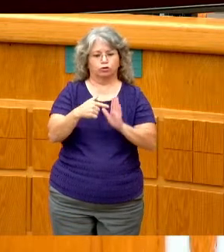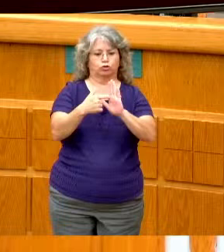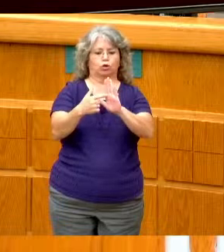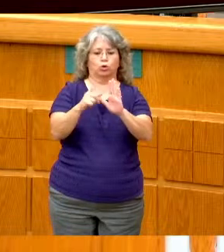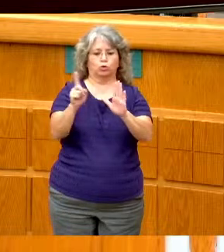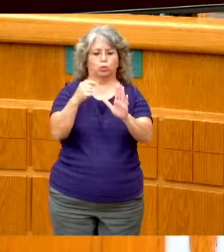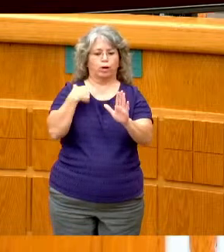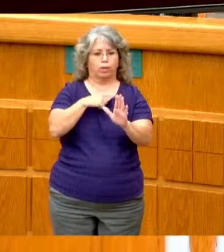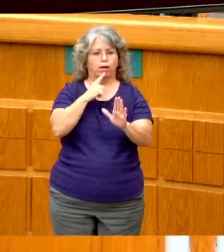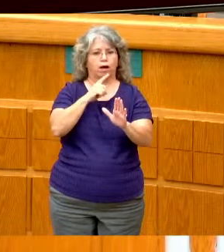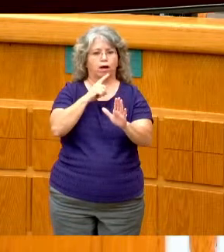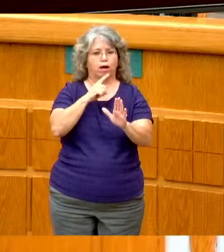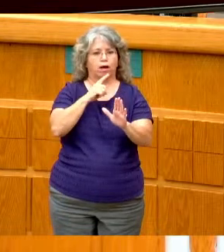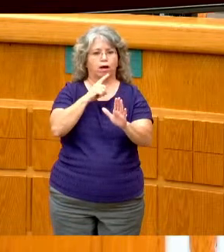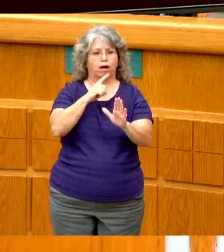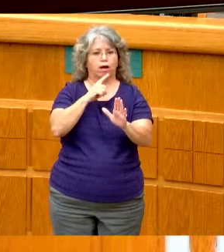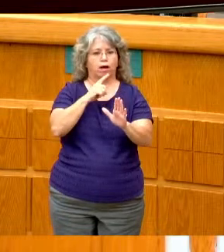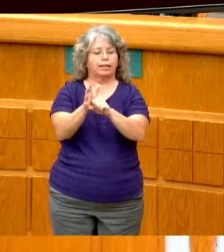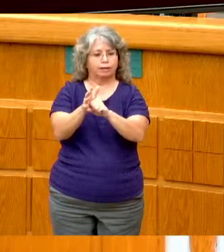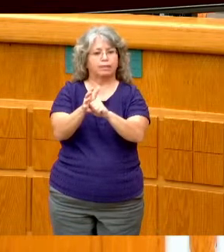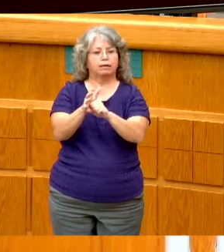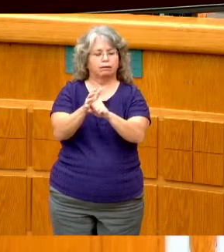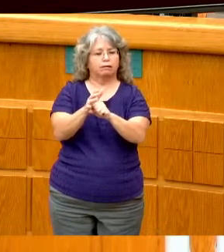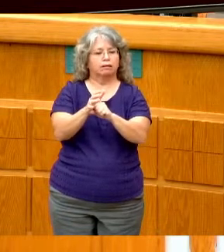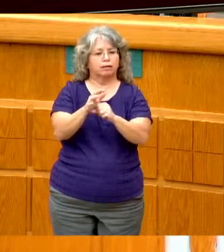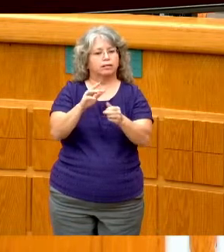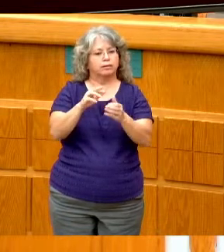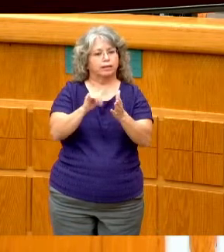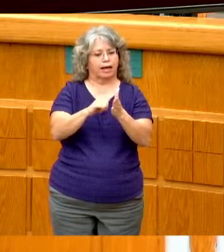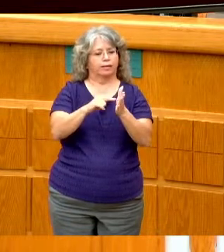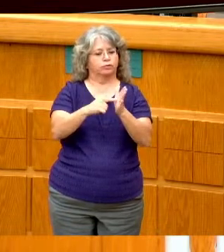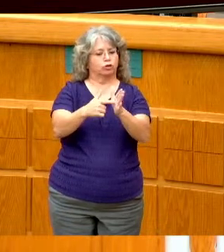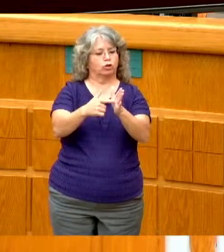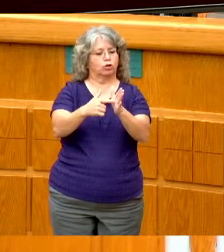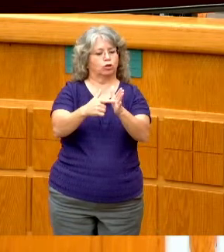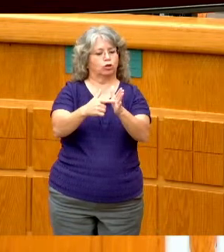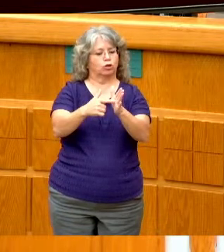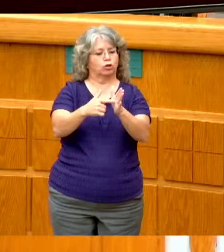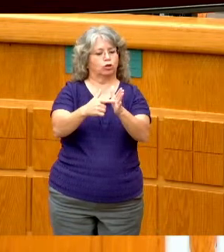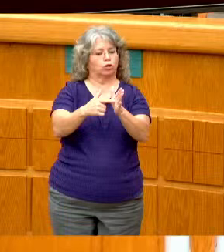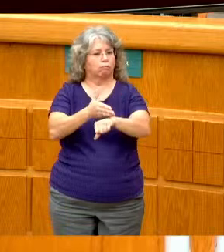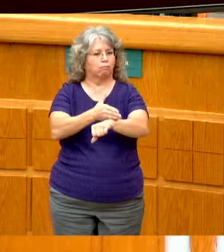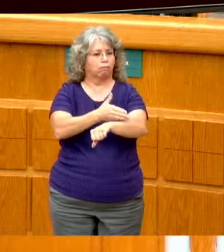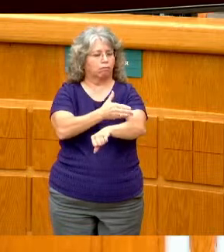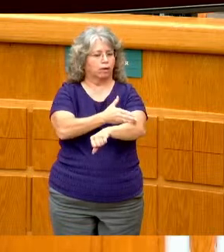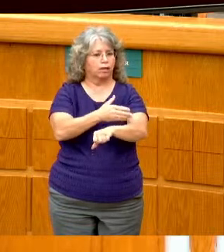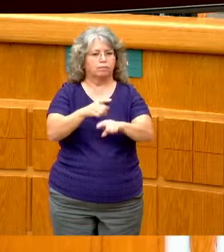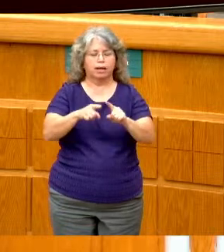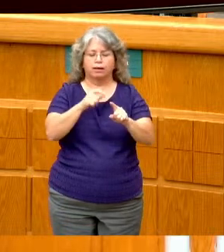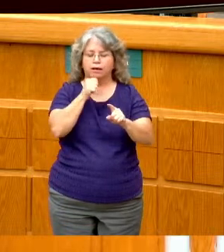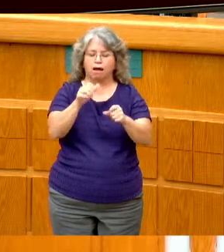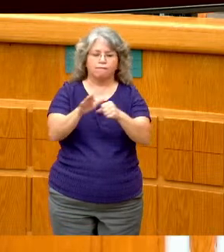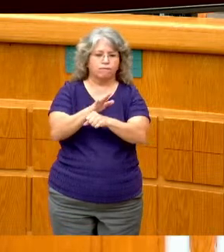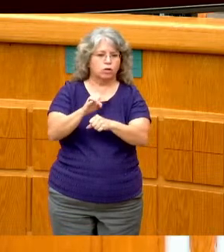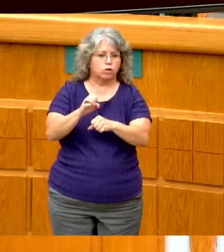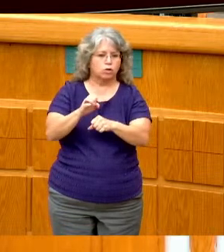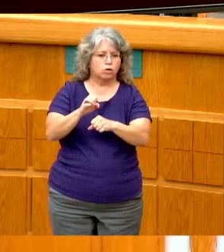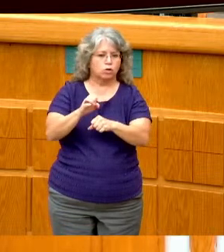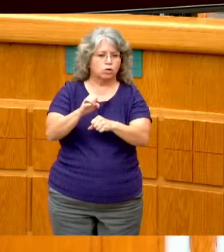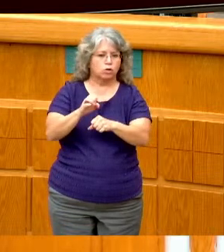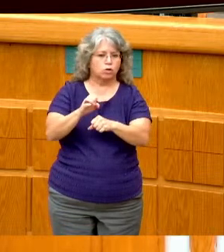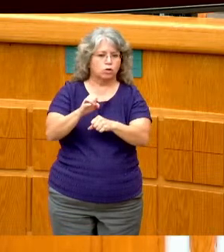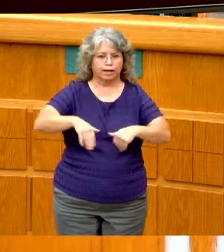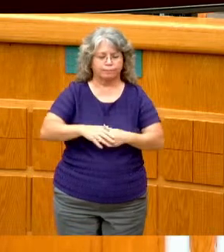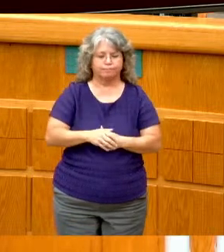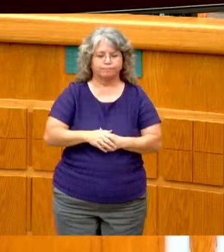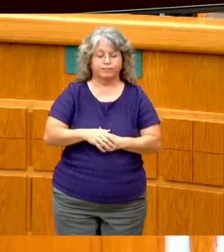COVID-19 pandemic. There is no doubt things are getting better, but we're not fully back to normal yet. I came home from